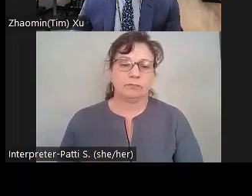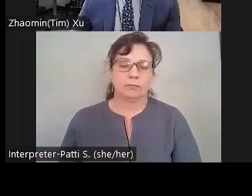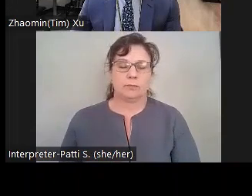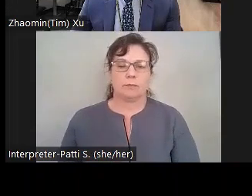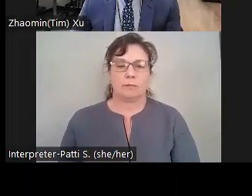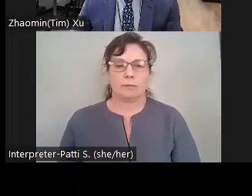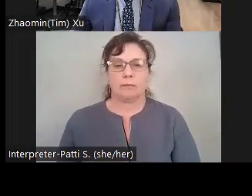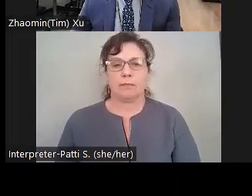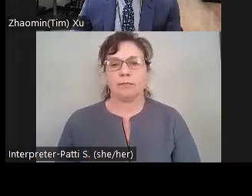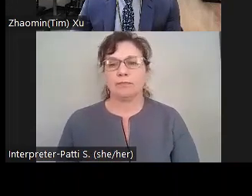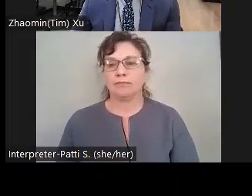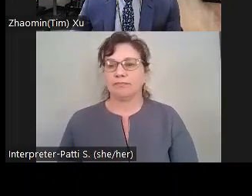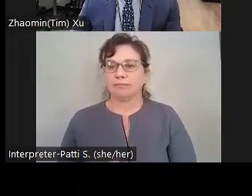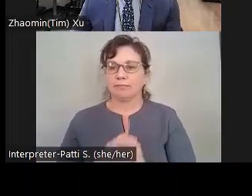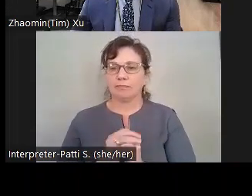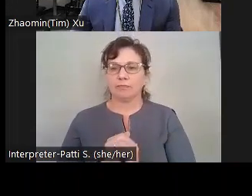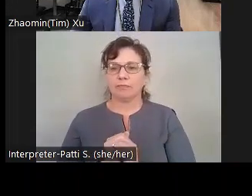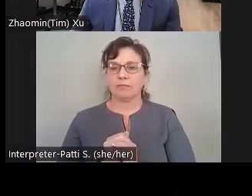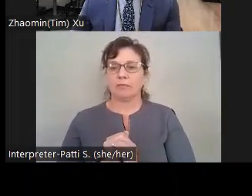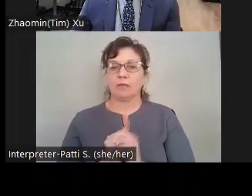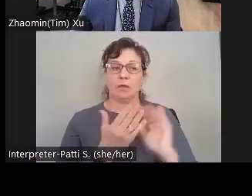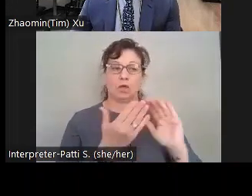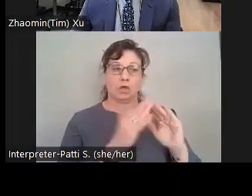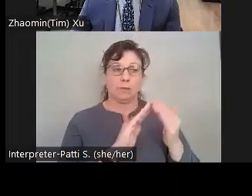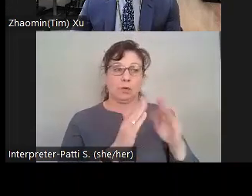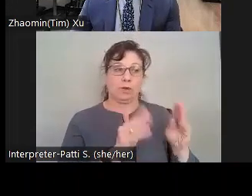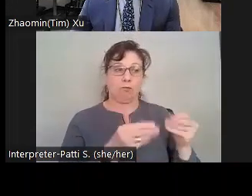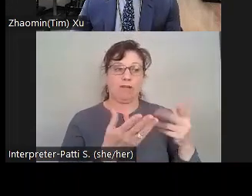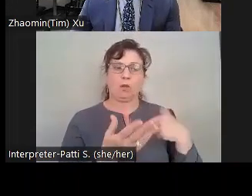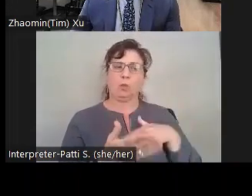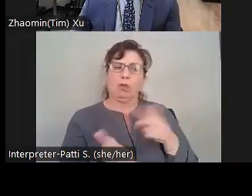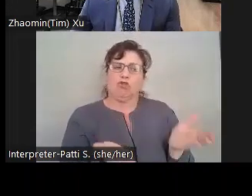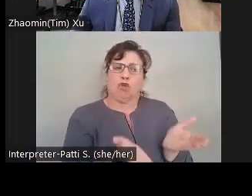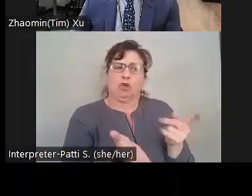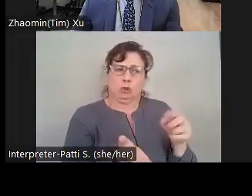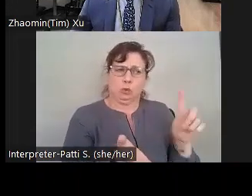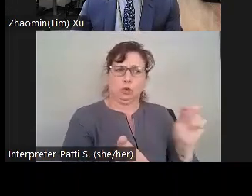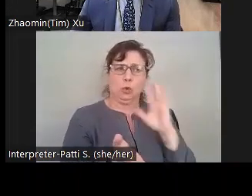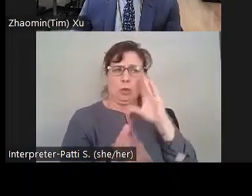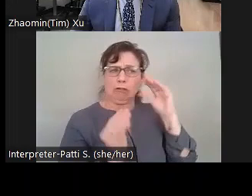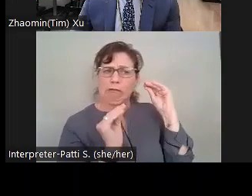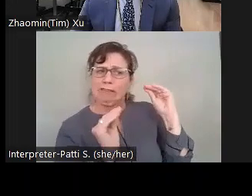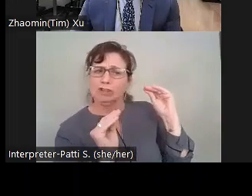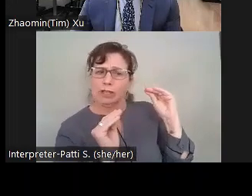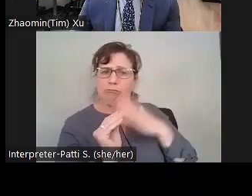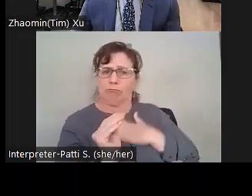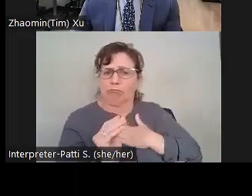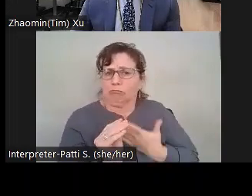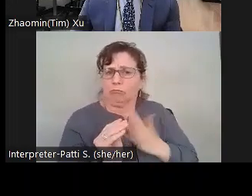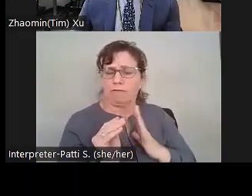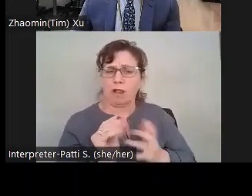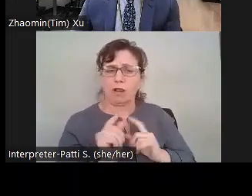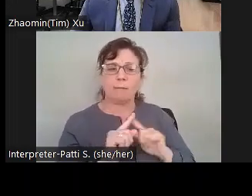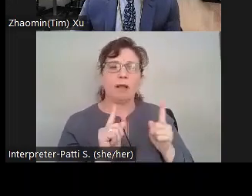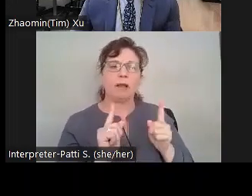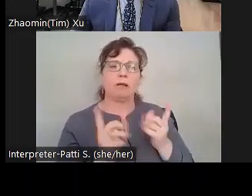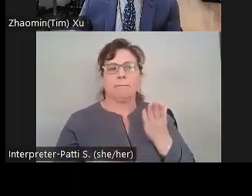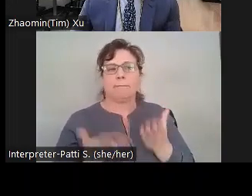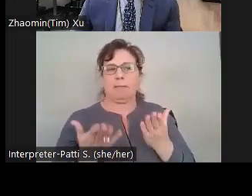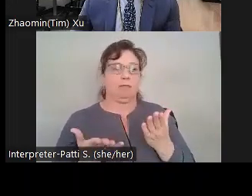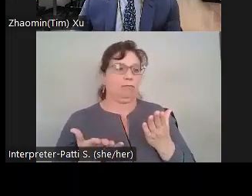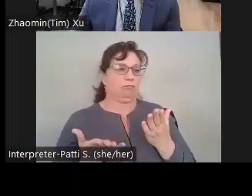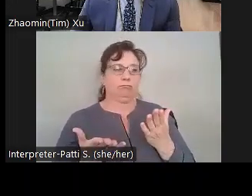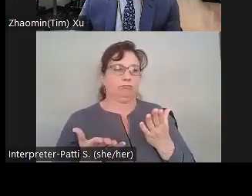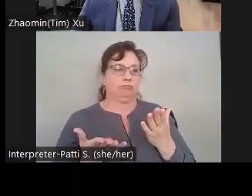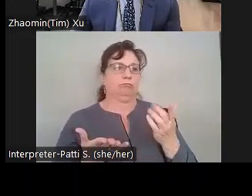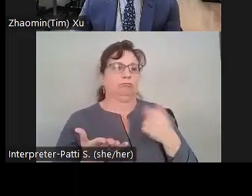We encourage community providers to do the screening. We're happy to educate, but if need be, we are more than happy to be